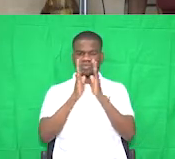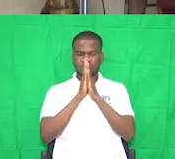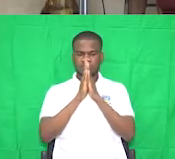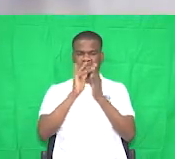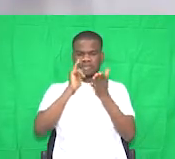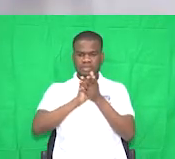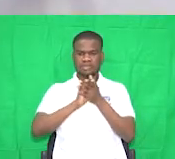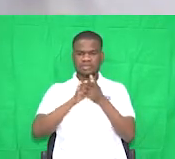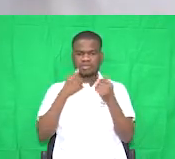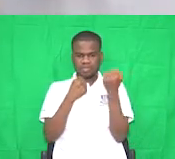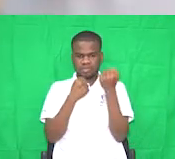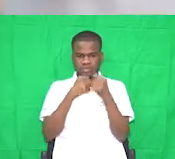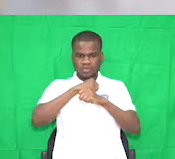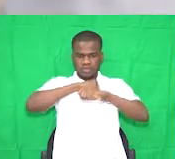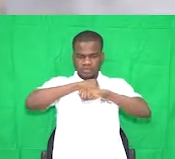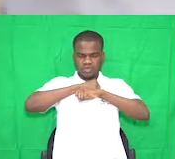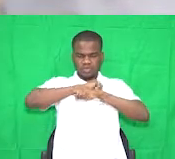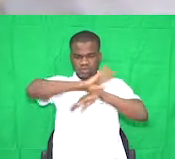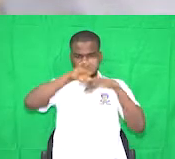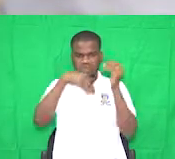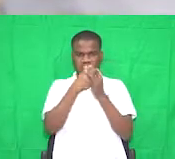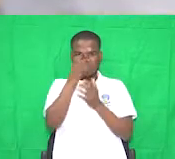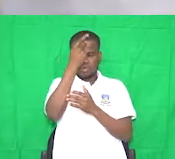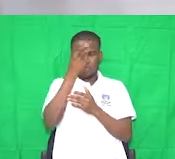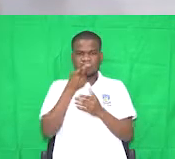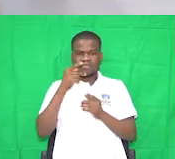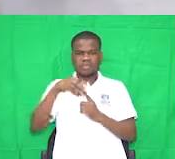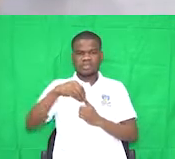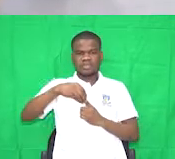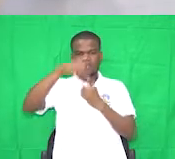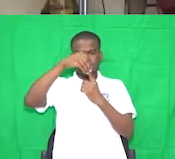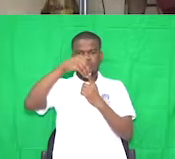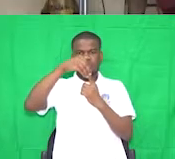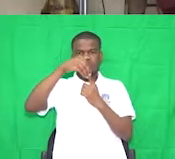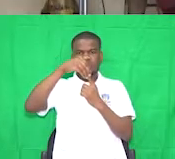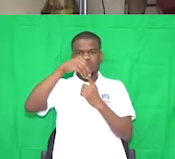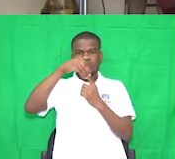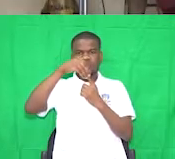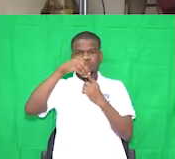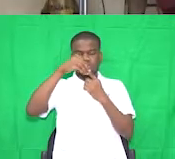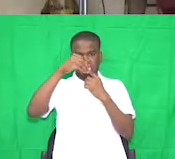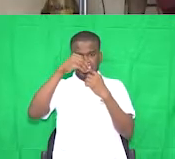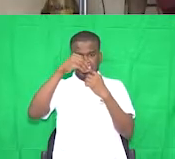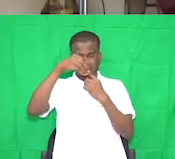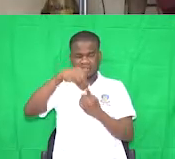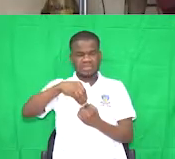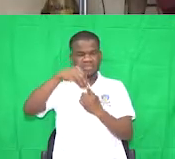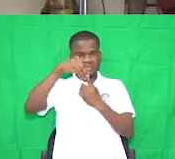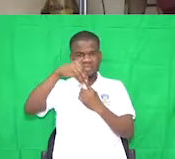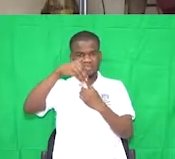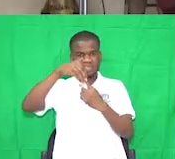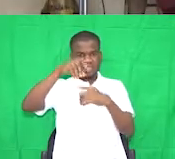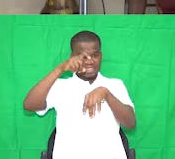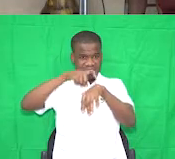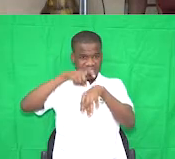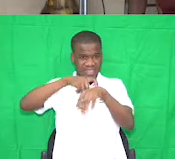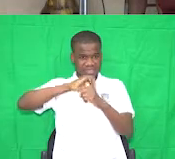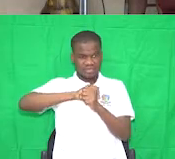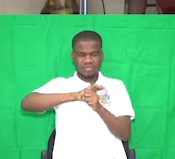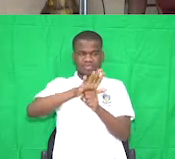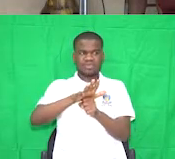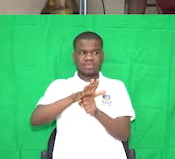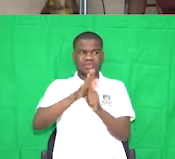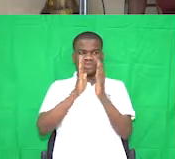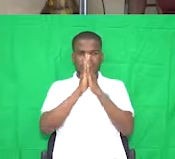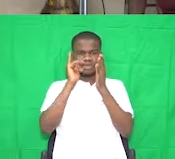that protect our children, our parents, especially in this time of COVID era. We